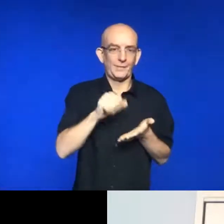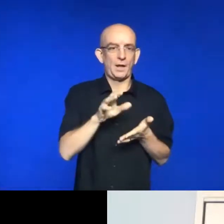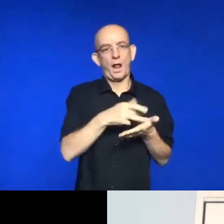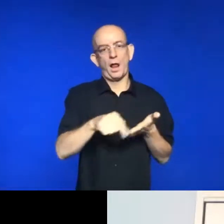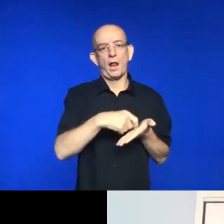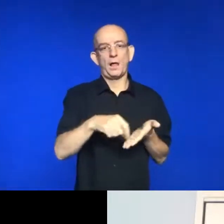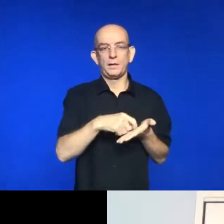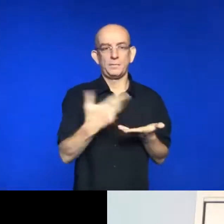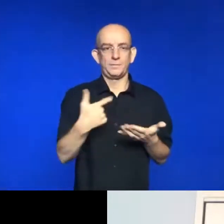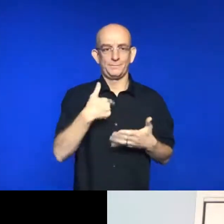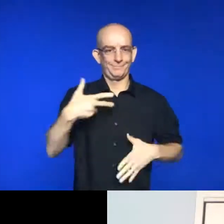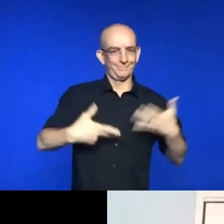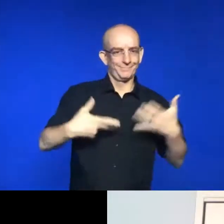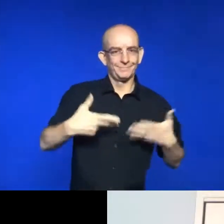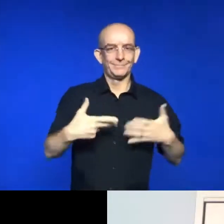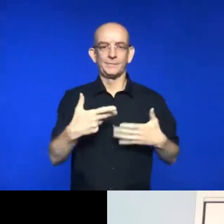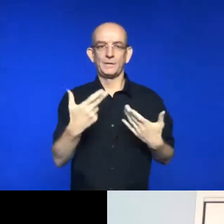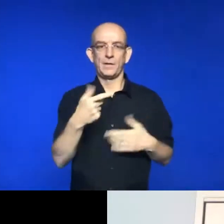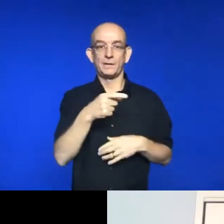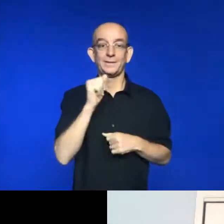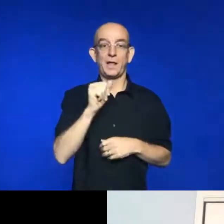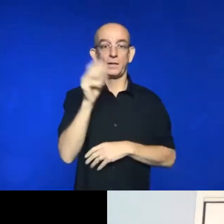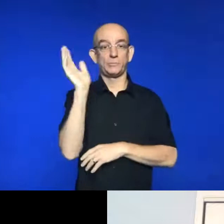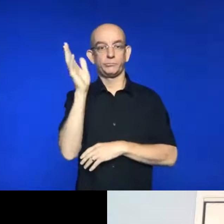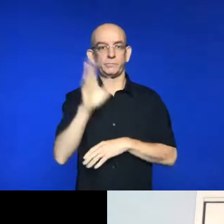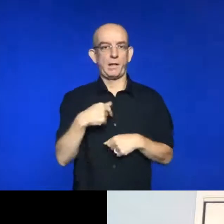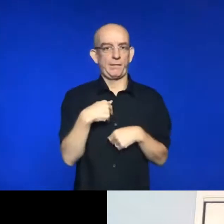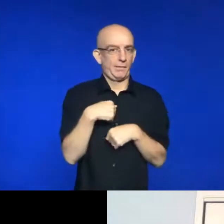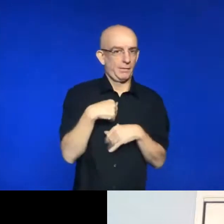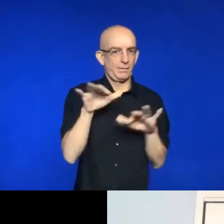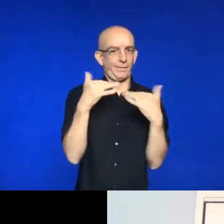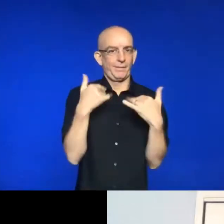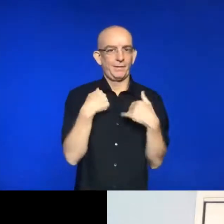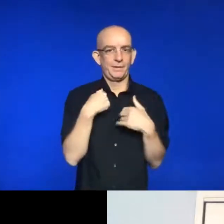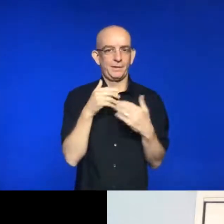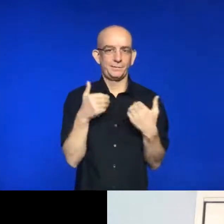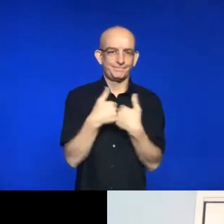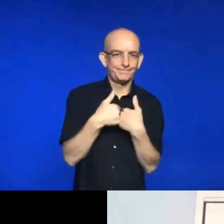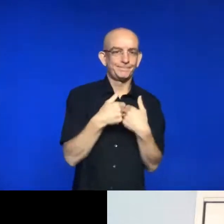for everybody. And so universal design for learning really incorporates those specific,